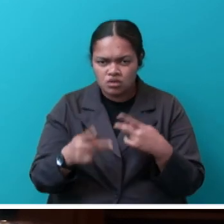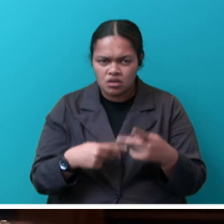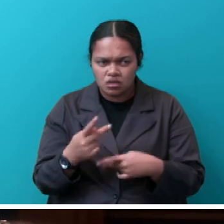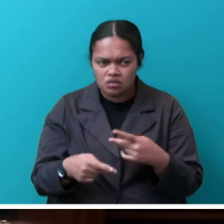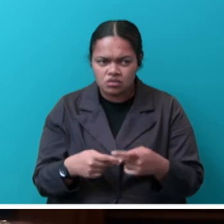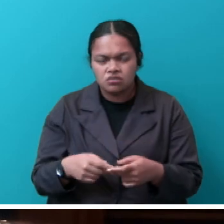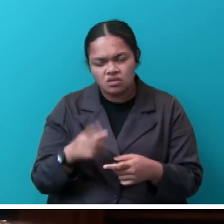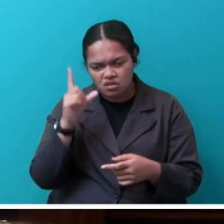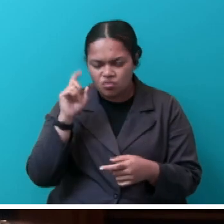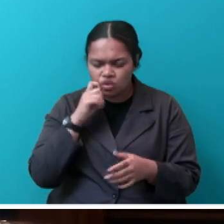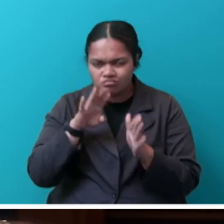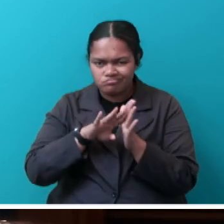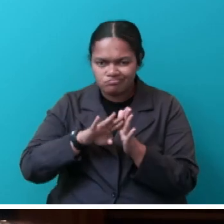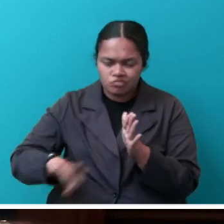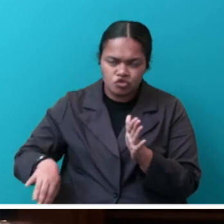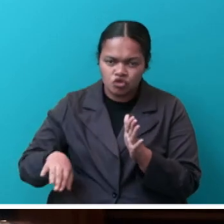could drop to tier 3.